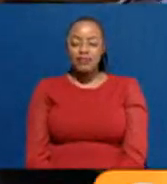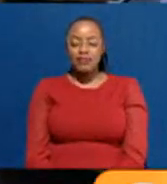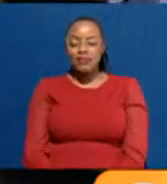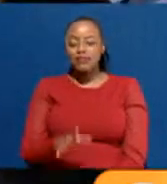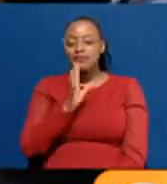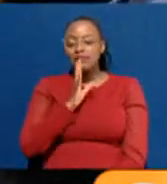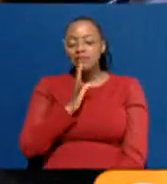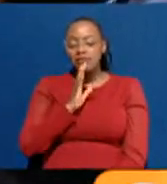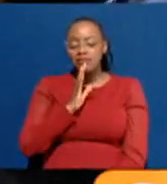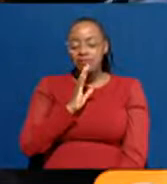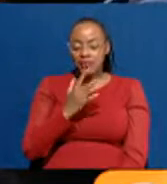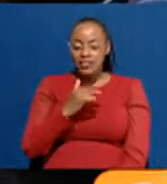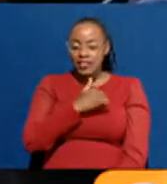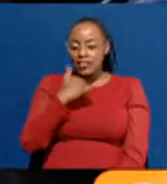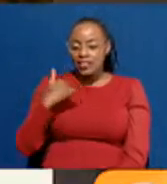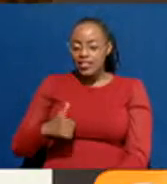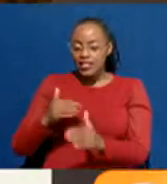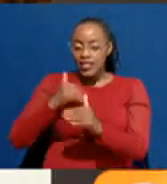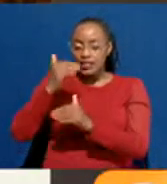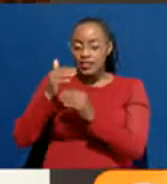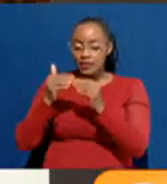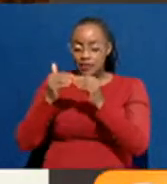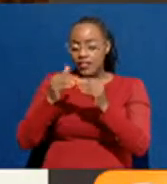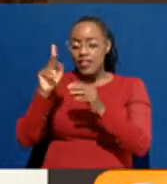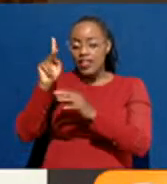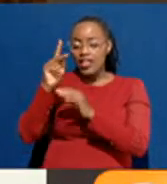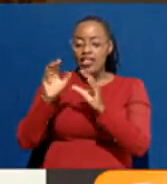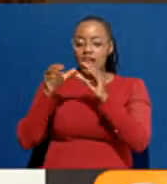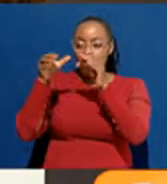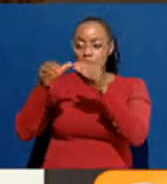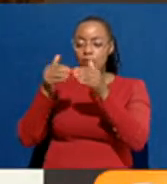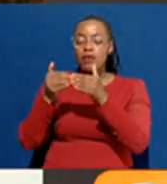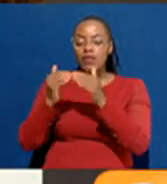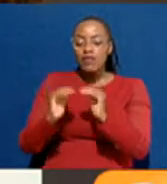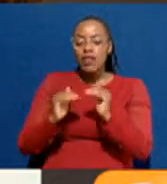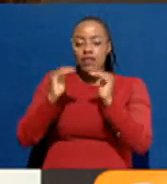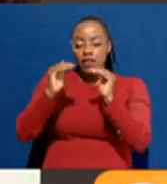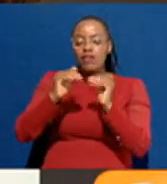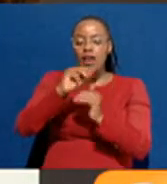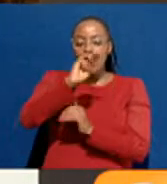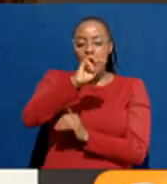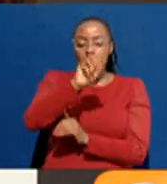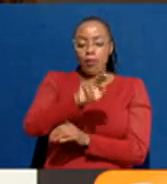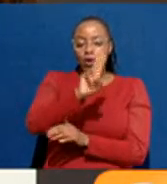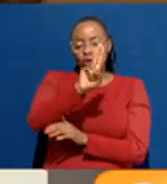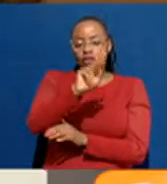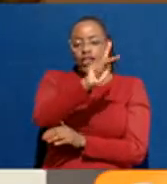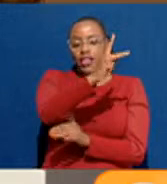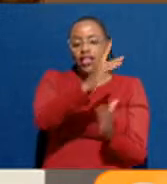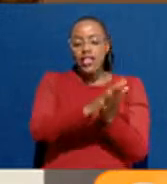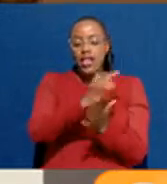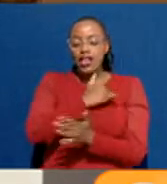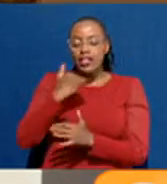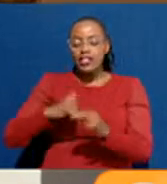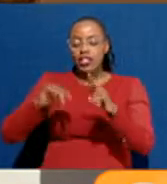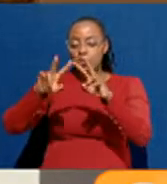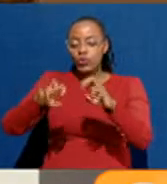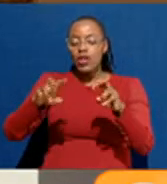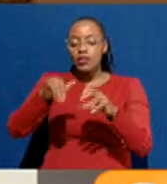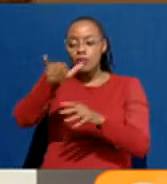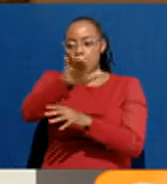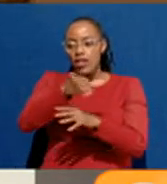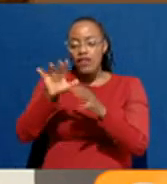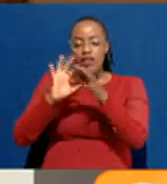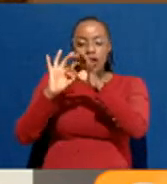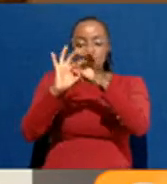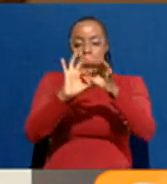Speaking in Beijing, China, after leading a Kenyan delegation in advancing an MOU between Kenya and China to explore areas of